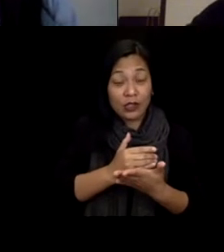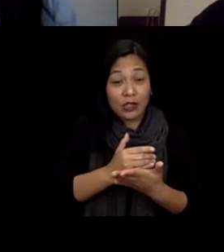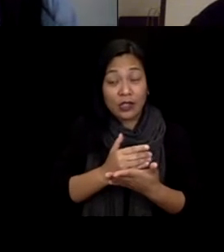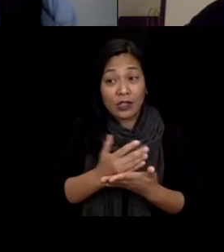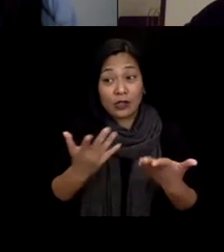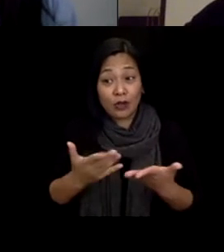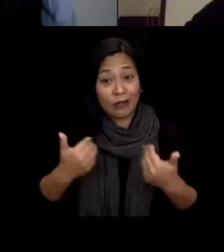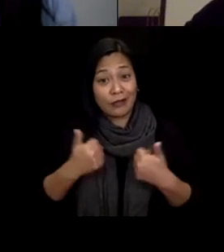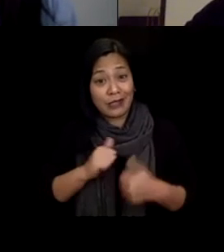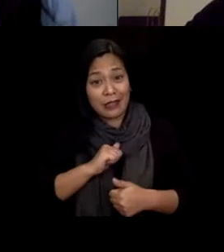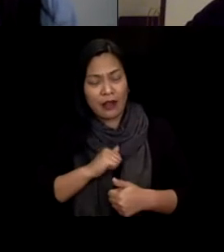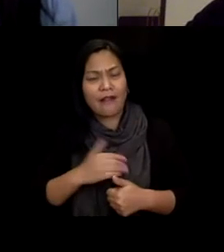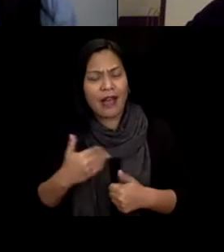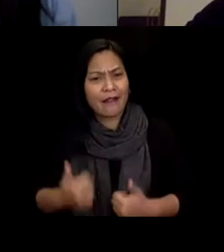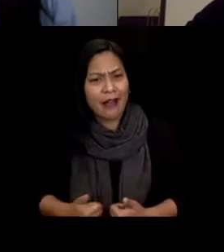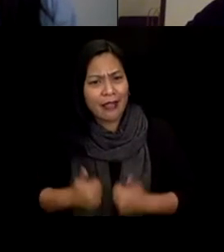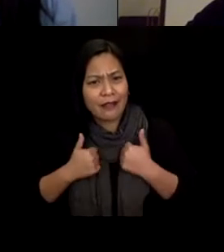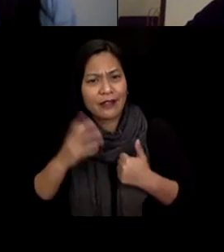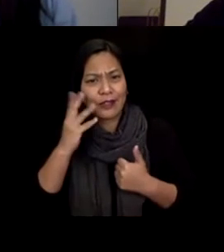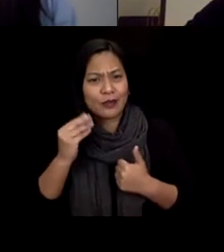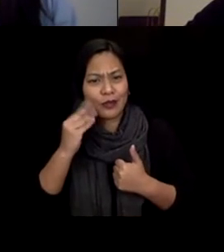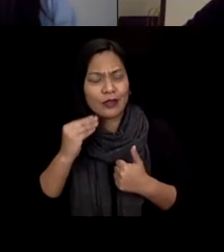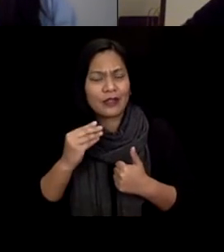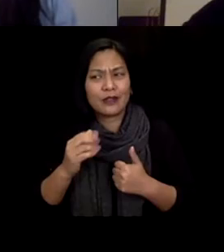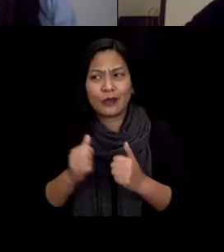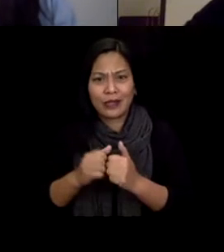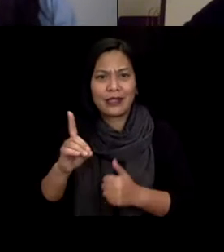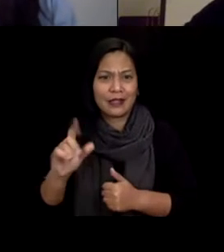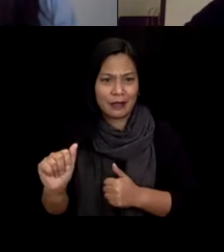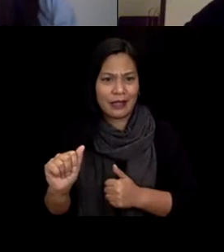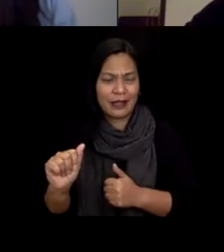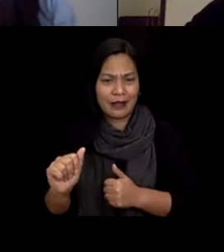disability, and you know, very much